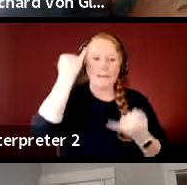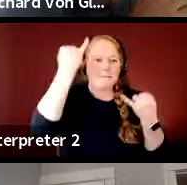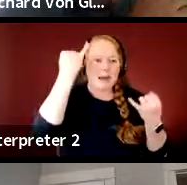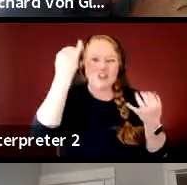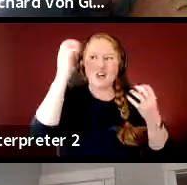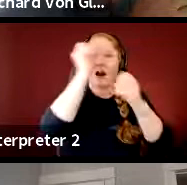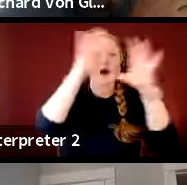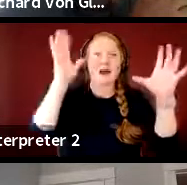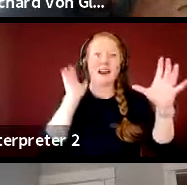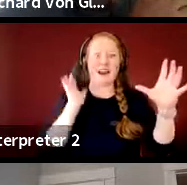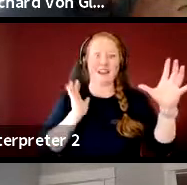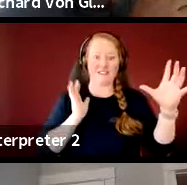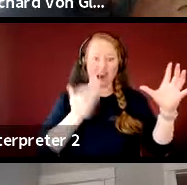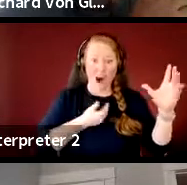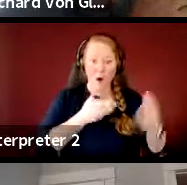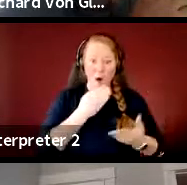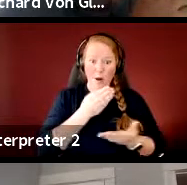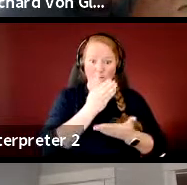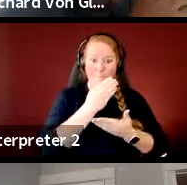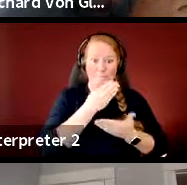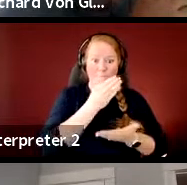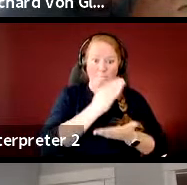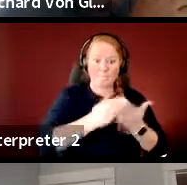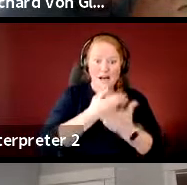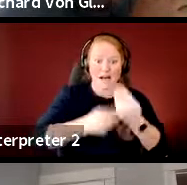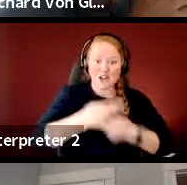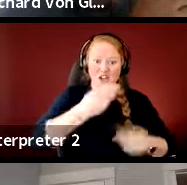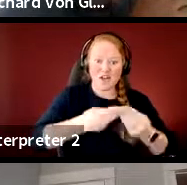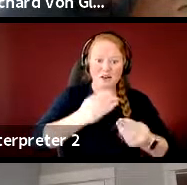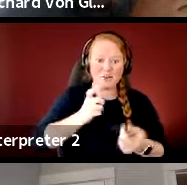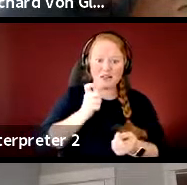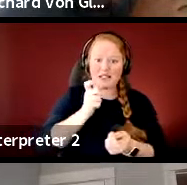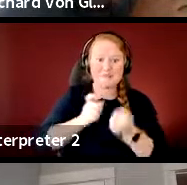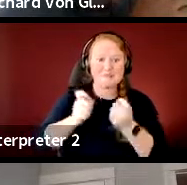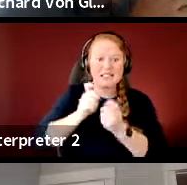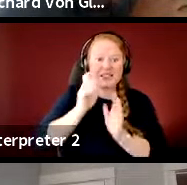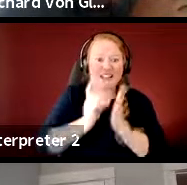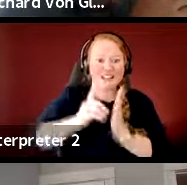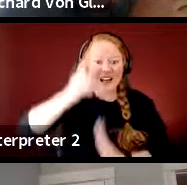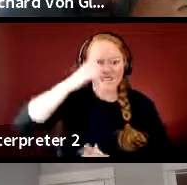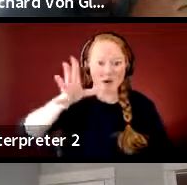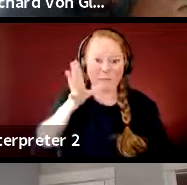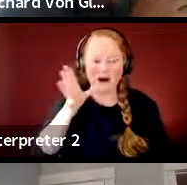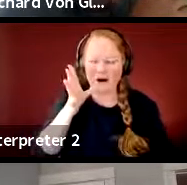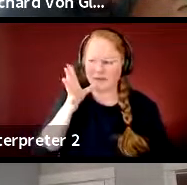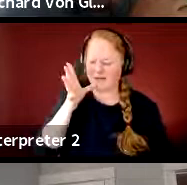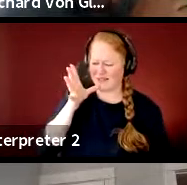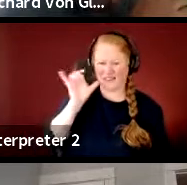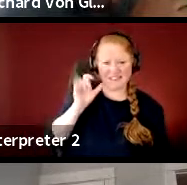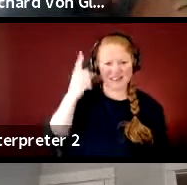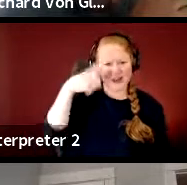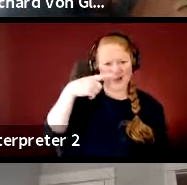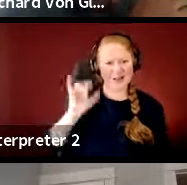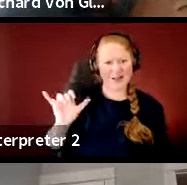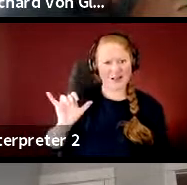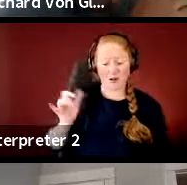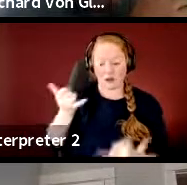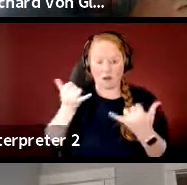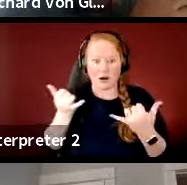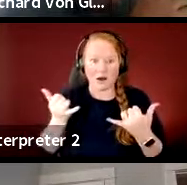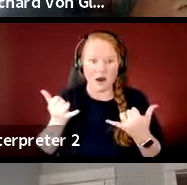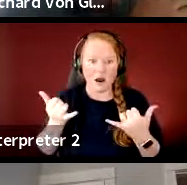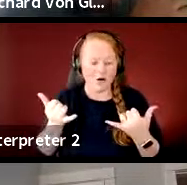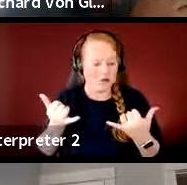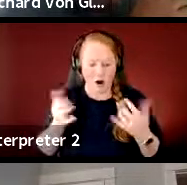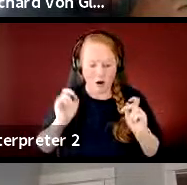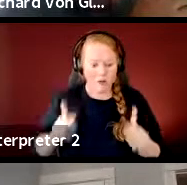for moms. What would it look like? Right now, we have a chance in St. Louis City to put the lives of our babies and moms first